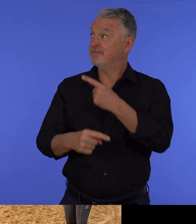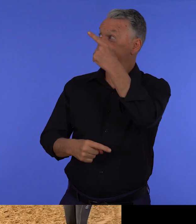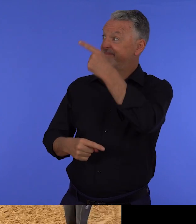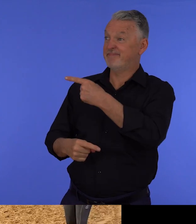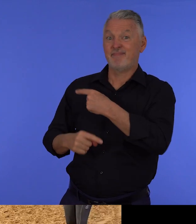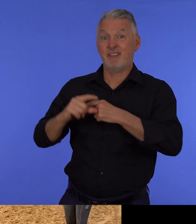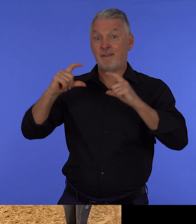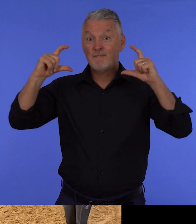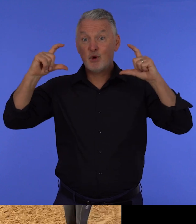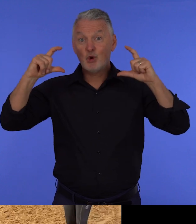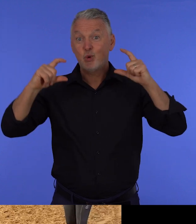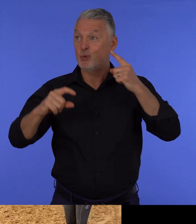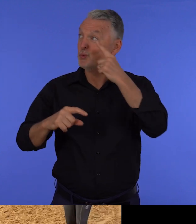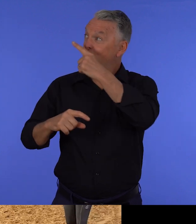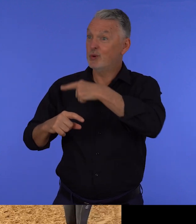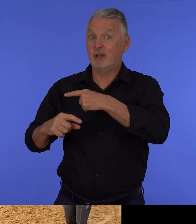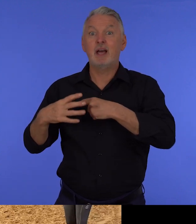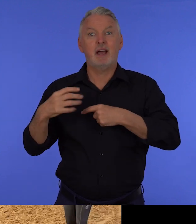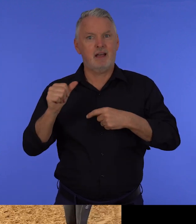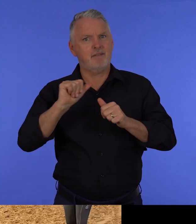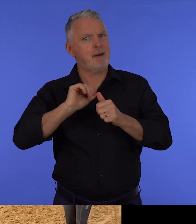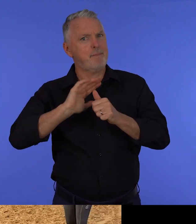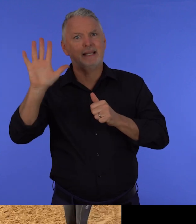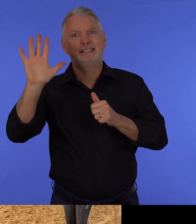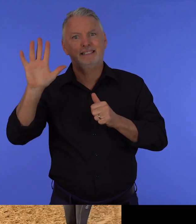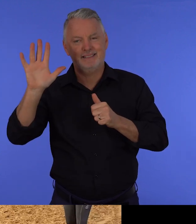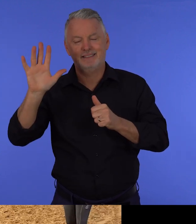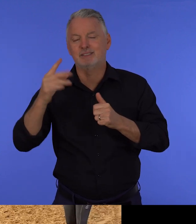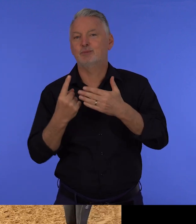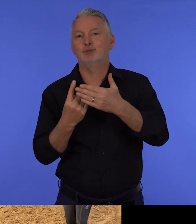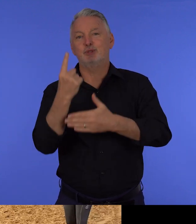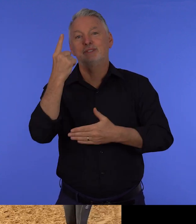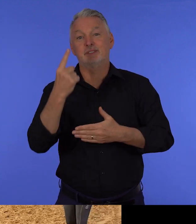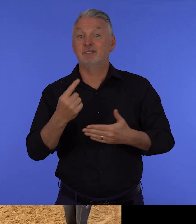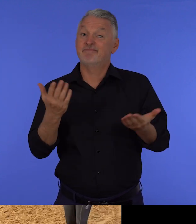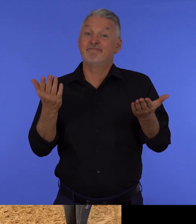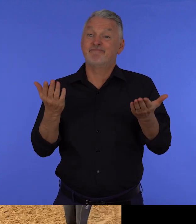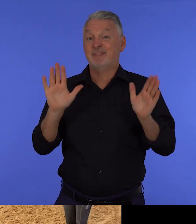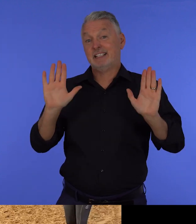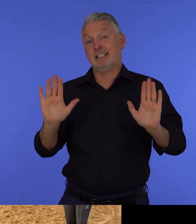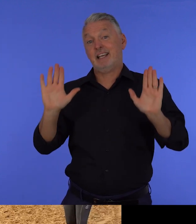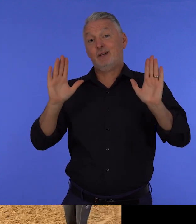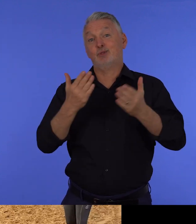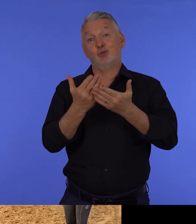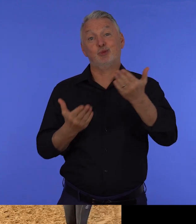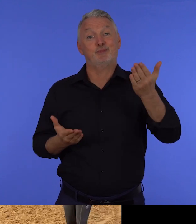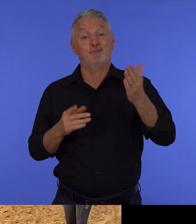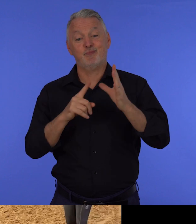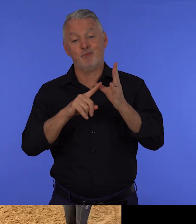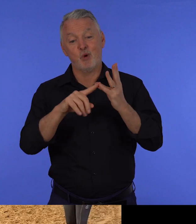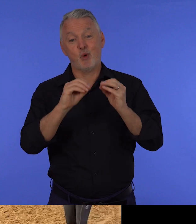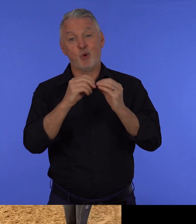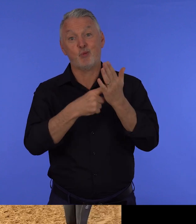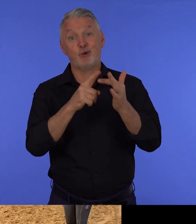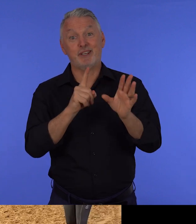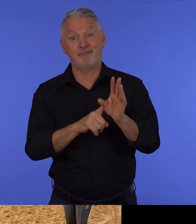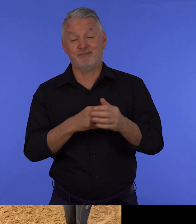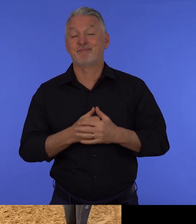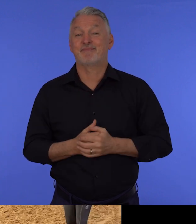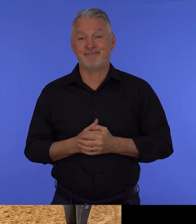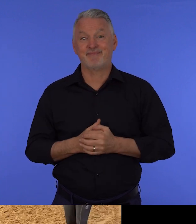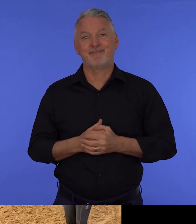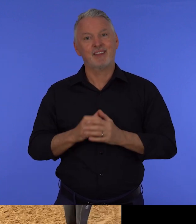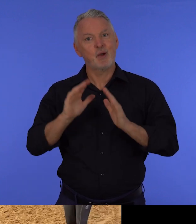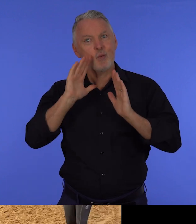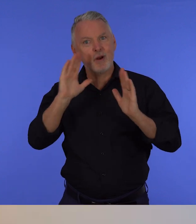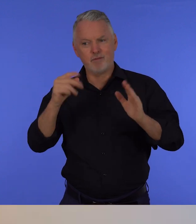her best life, which, as you can see, we've got a little girl who has some amazing opportunities. So yeah, that's